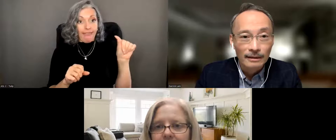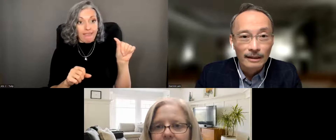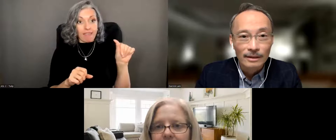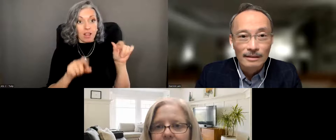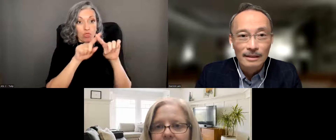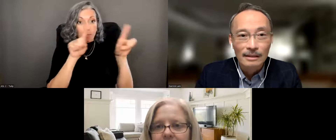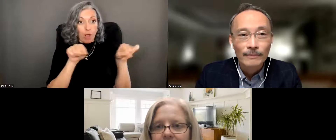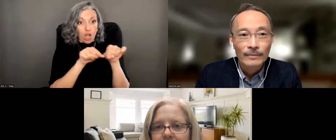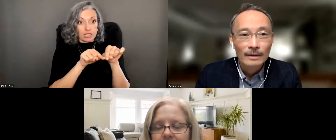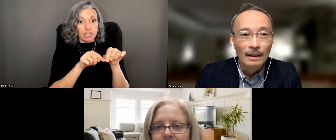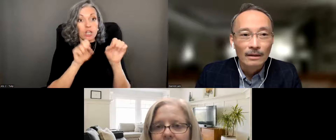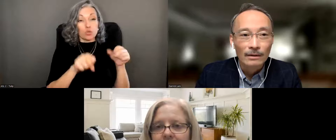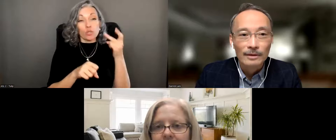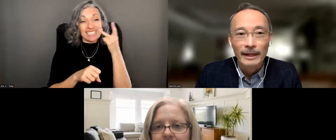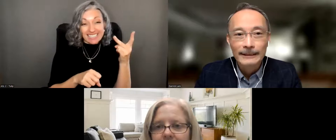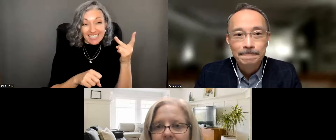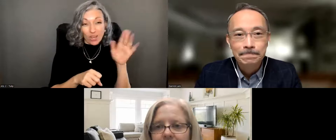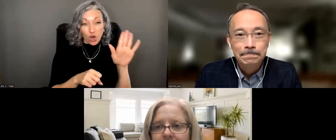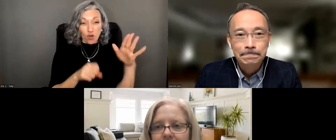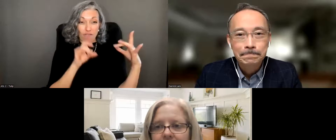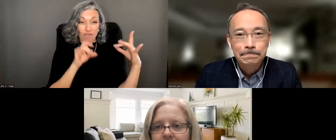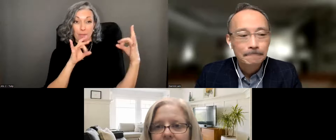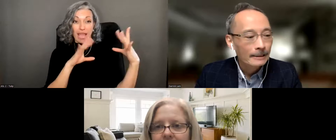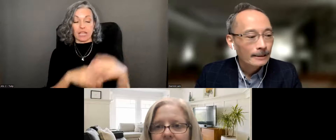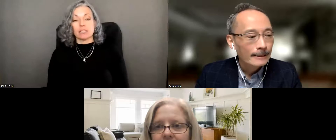box, and then you can see her feedback.